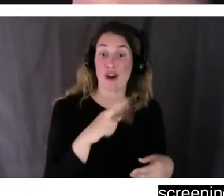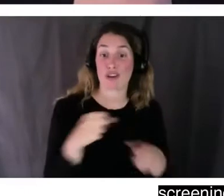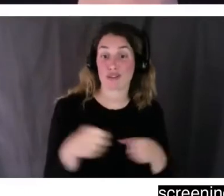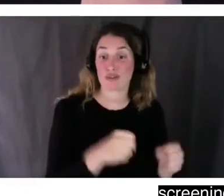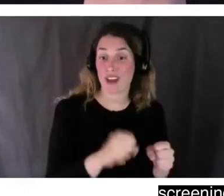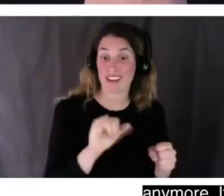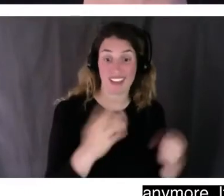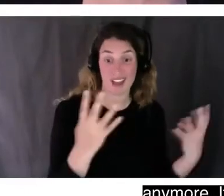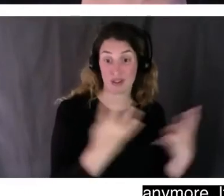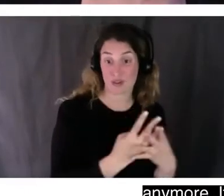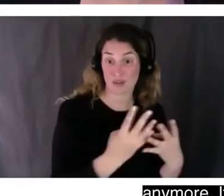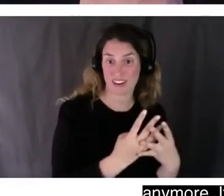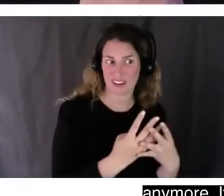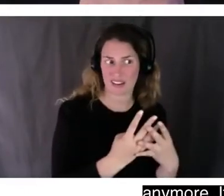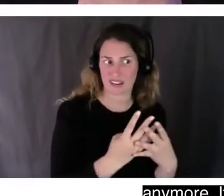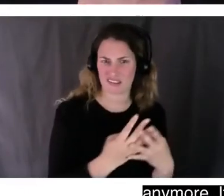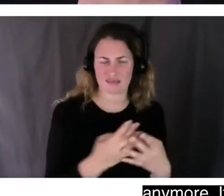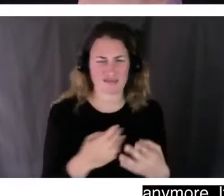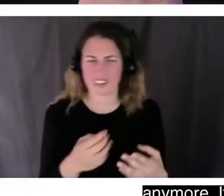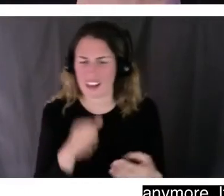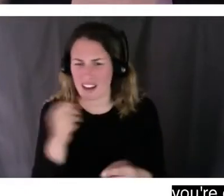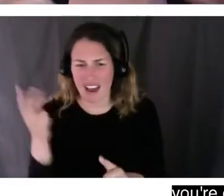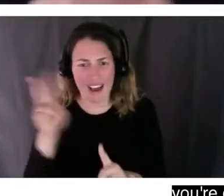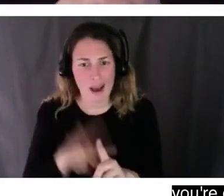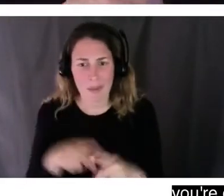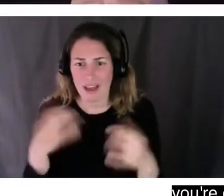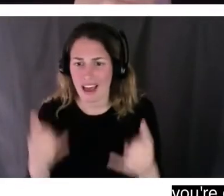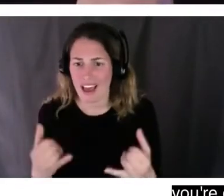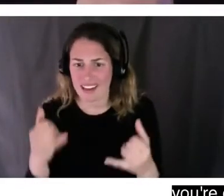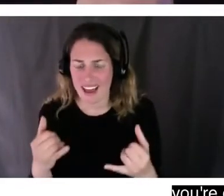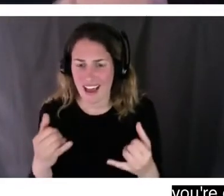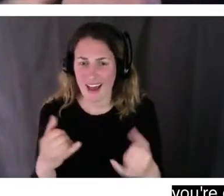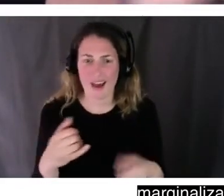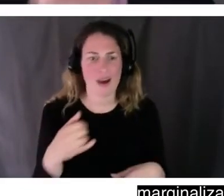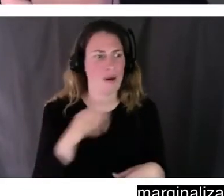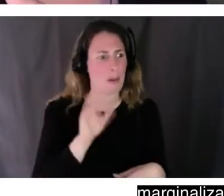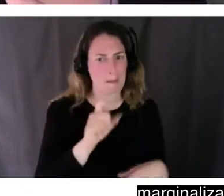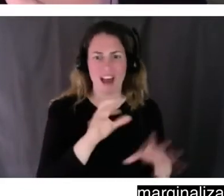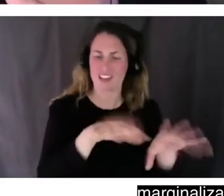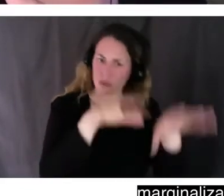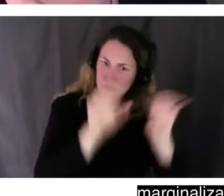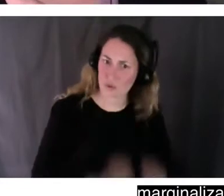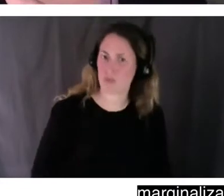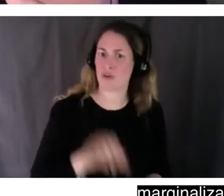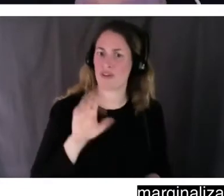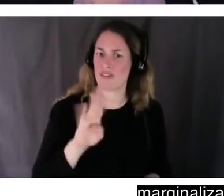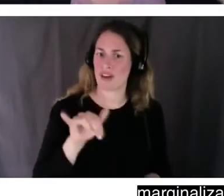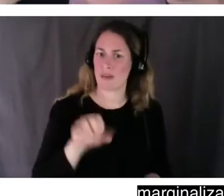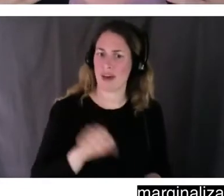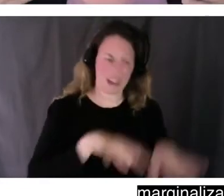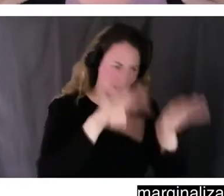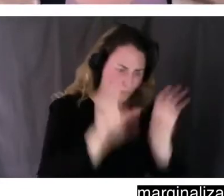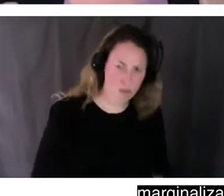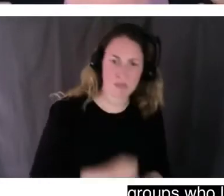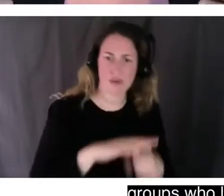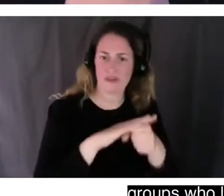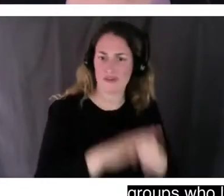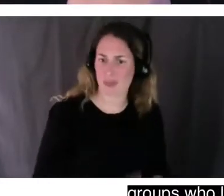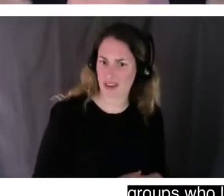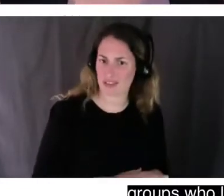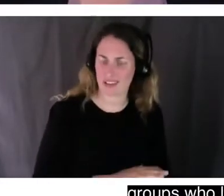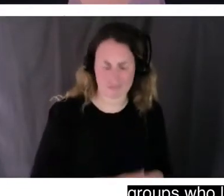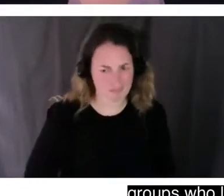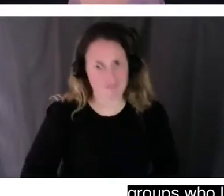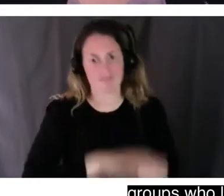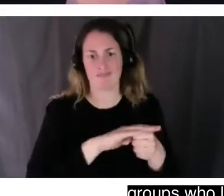really, you can't do that anymore if you're going to remove bias, if you're going to, remove marginalization, if you're going to engage all